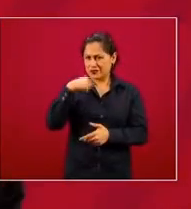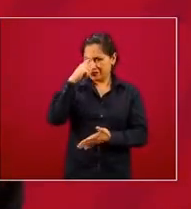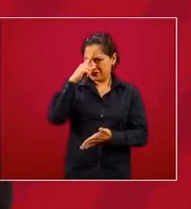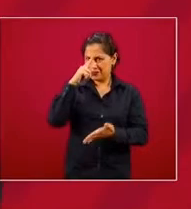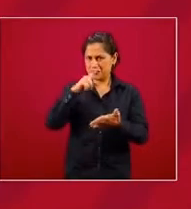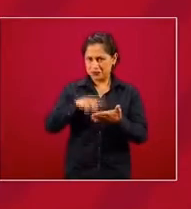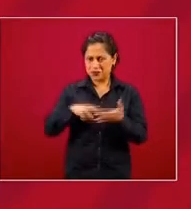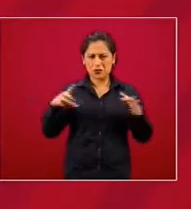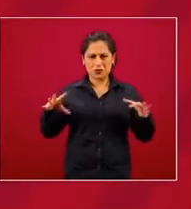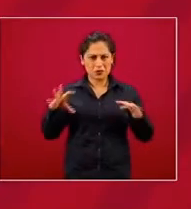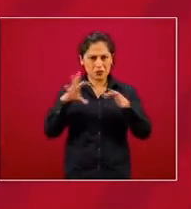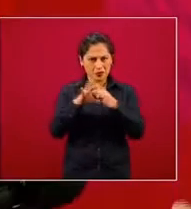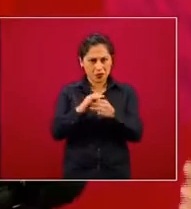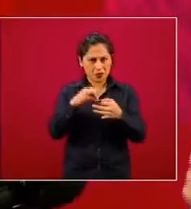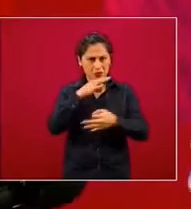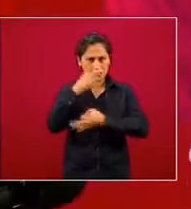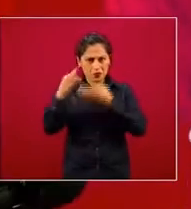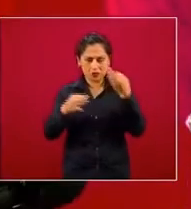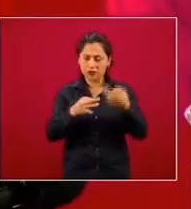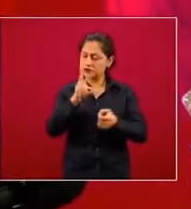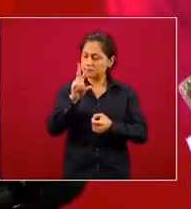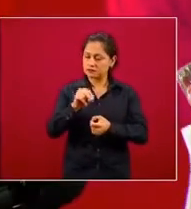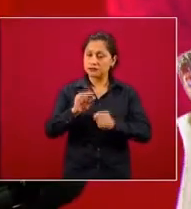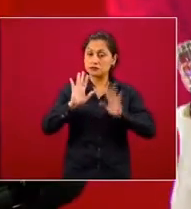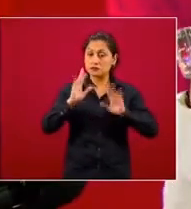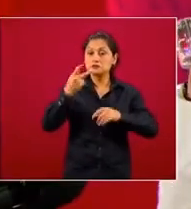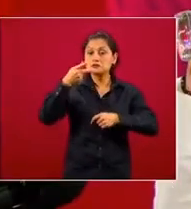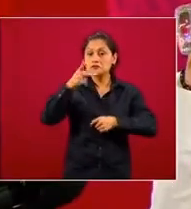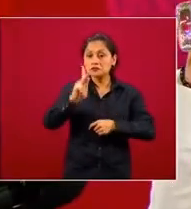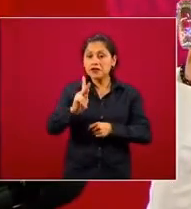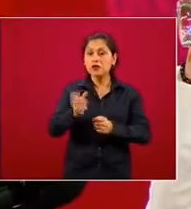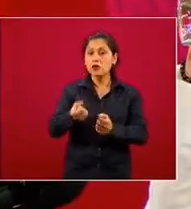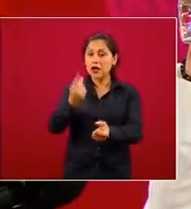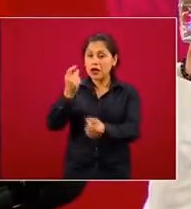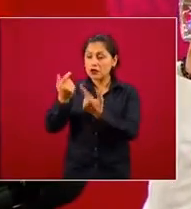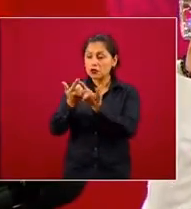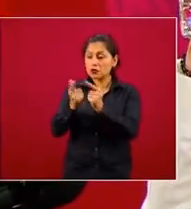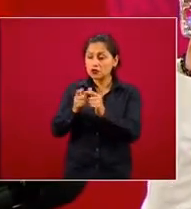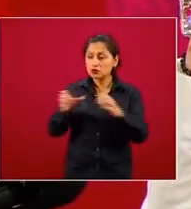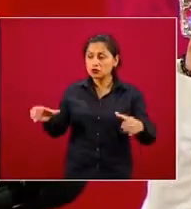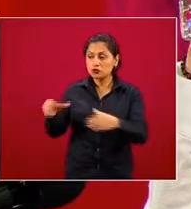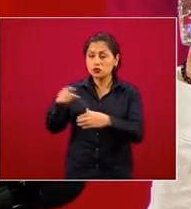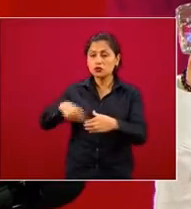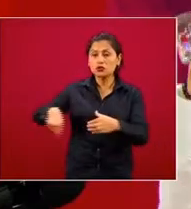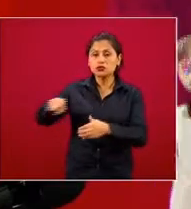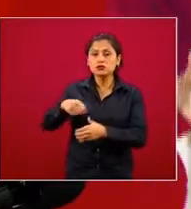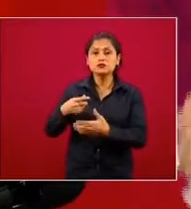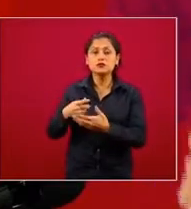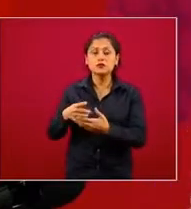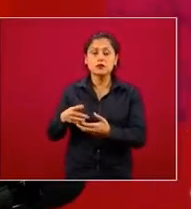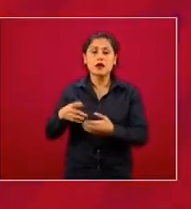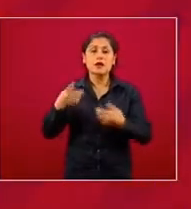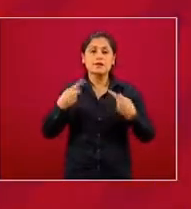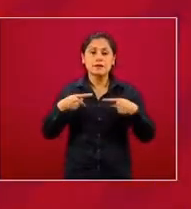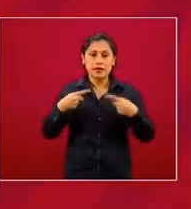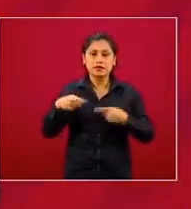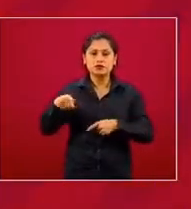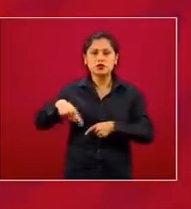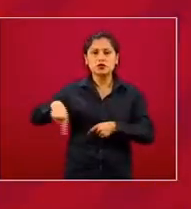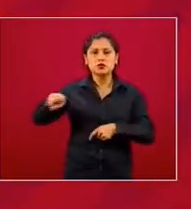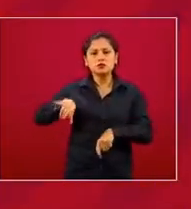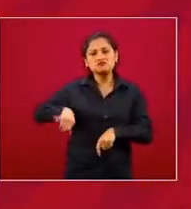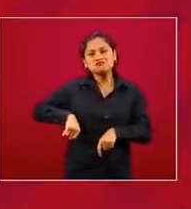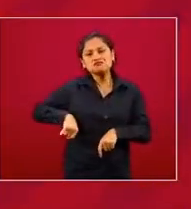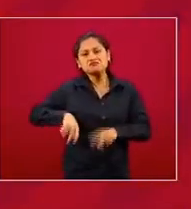but es how there is a como segment of the hay un segmento population de la that I do población que identify as identifico related to the relacionado con political la teoría action, política, certain parties that are de